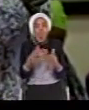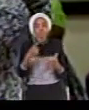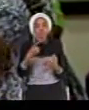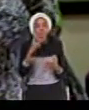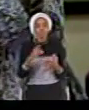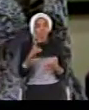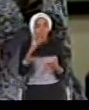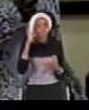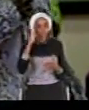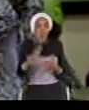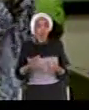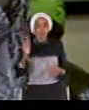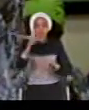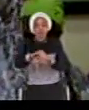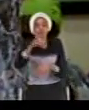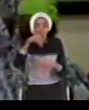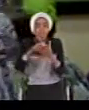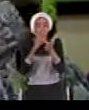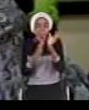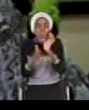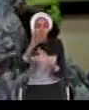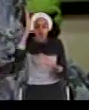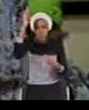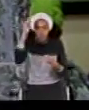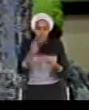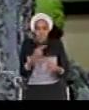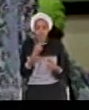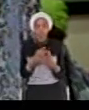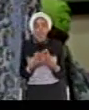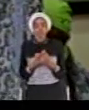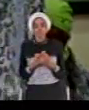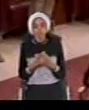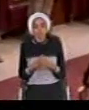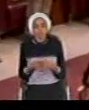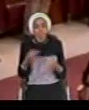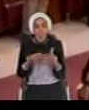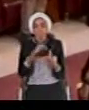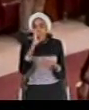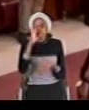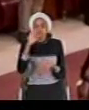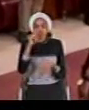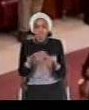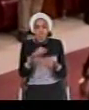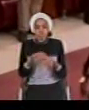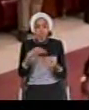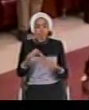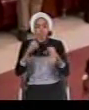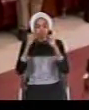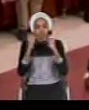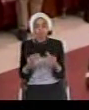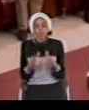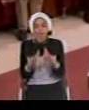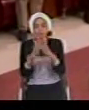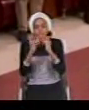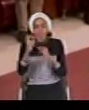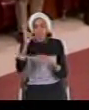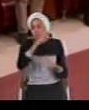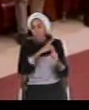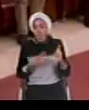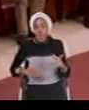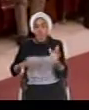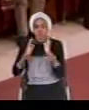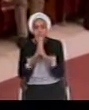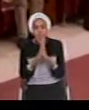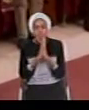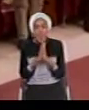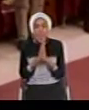will overcome in Jesus' name. This is your time of power. As the Lord, He'll make you